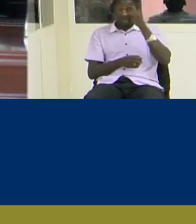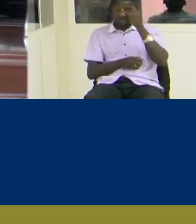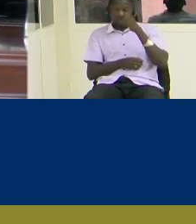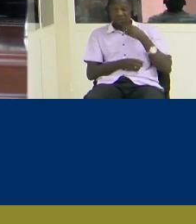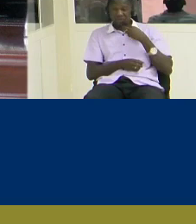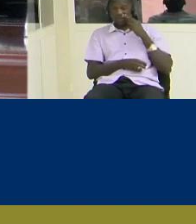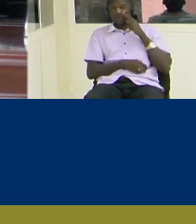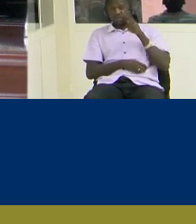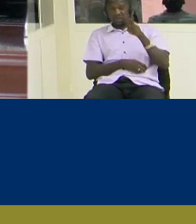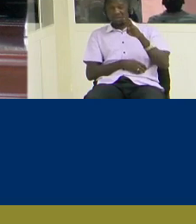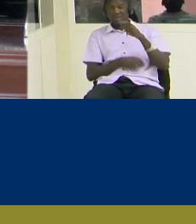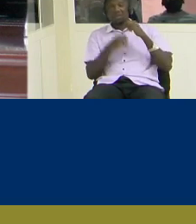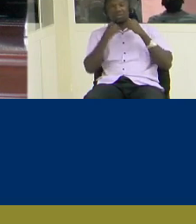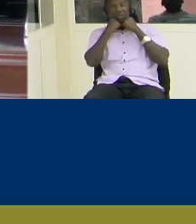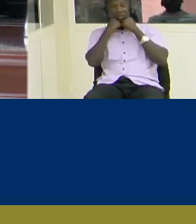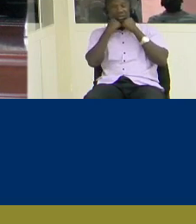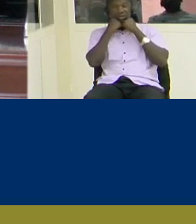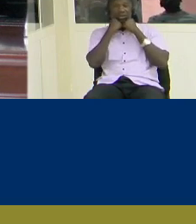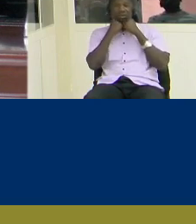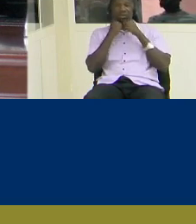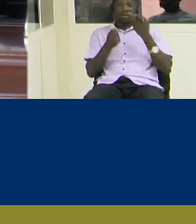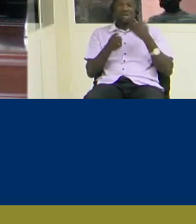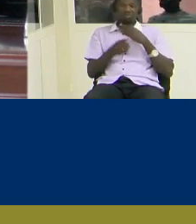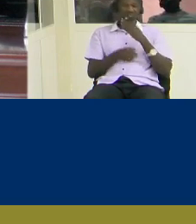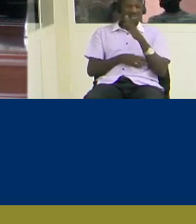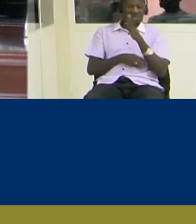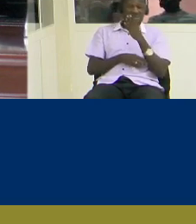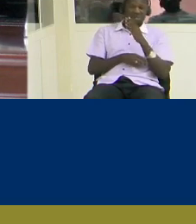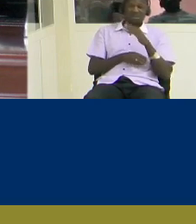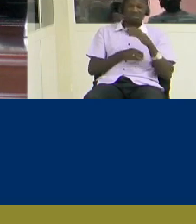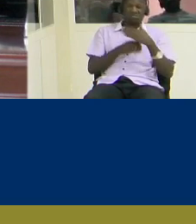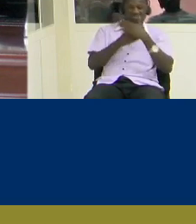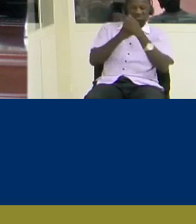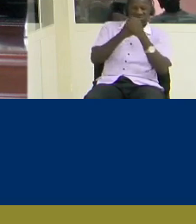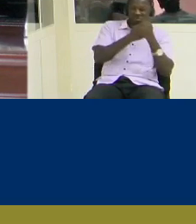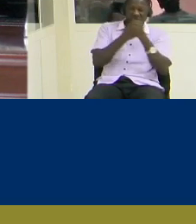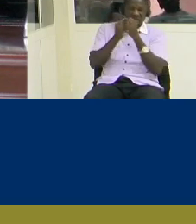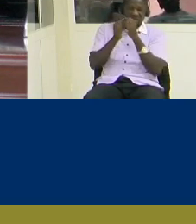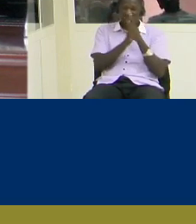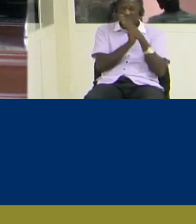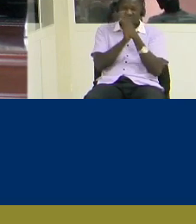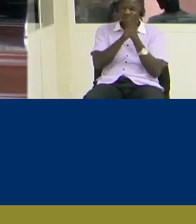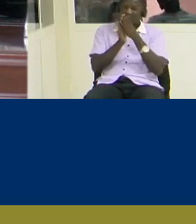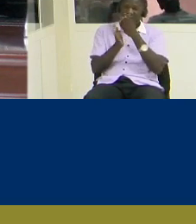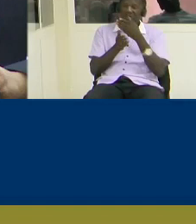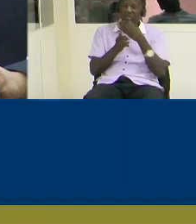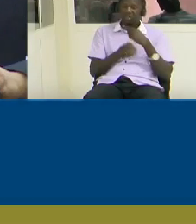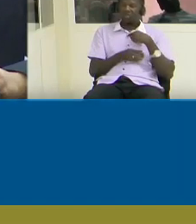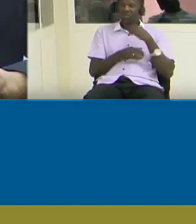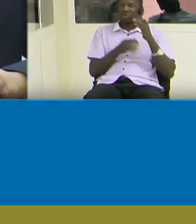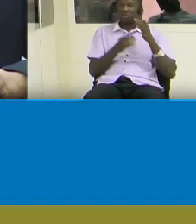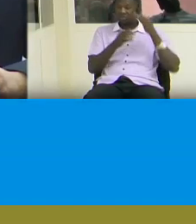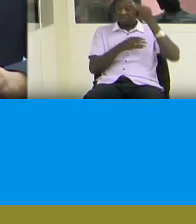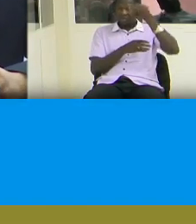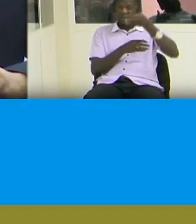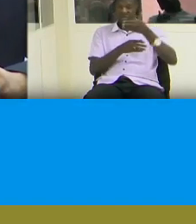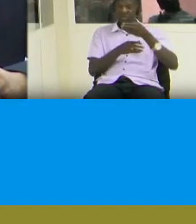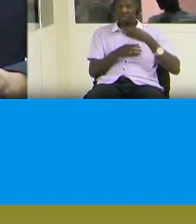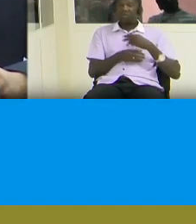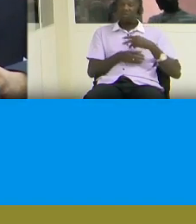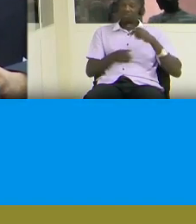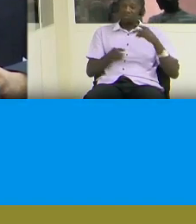sauna as a stumbling block to your career progression you therefore gladly participated with the